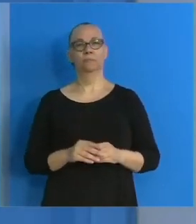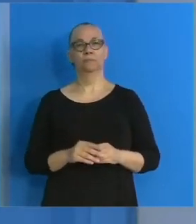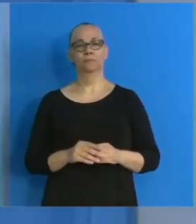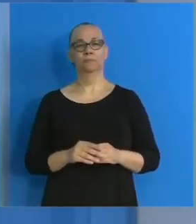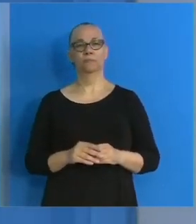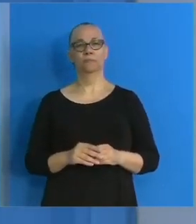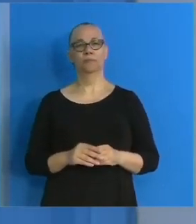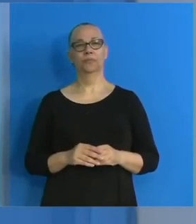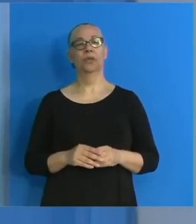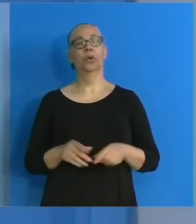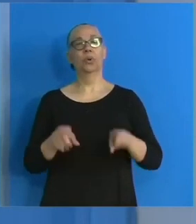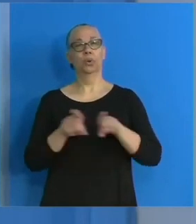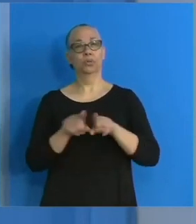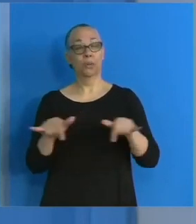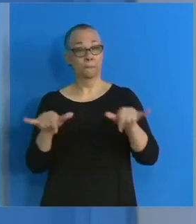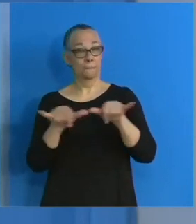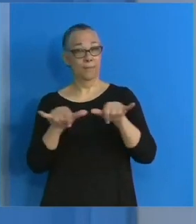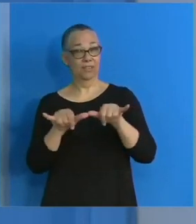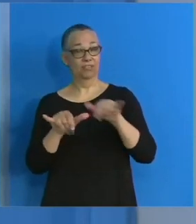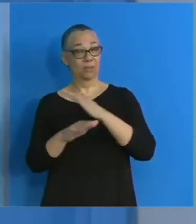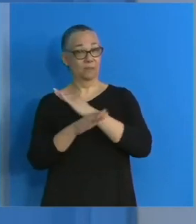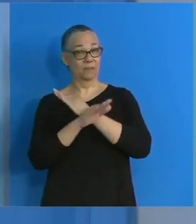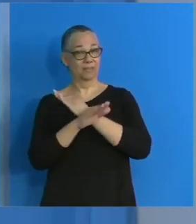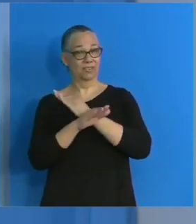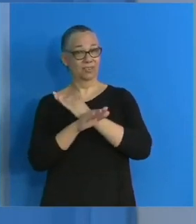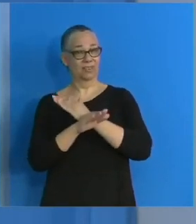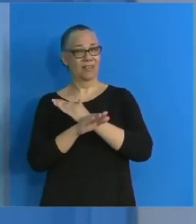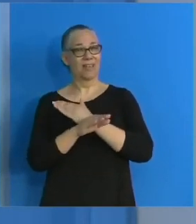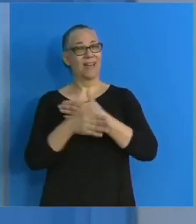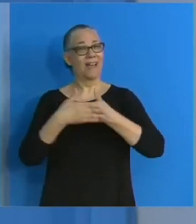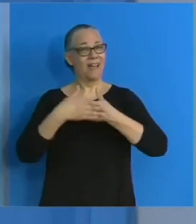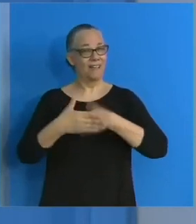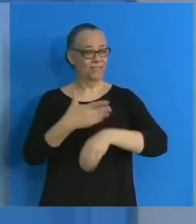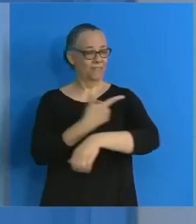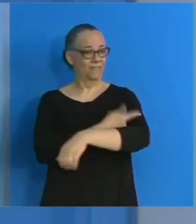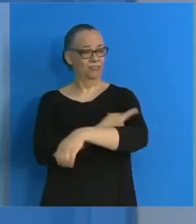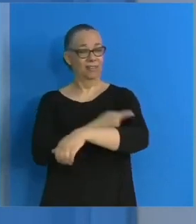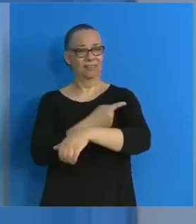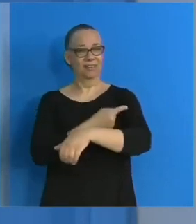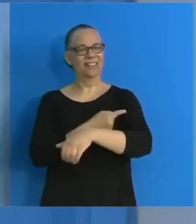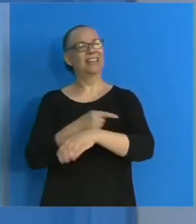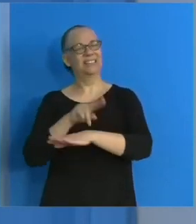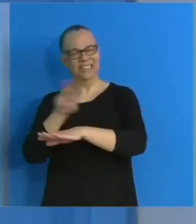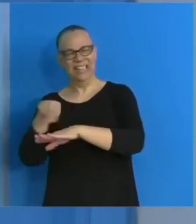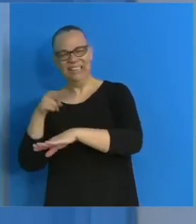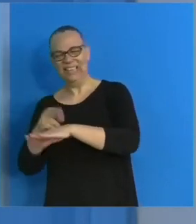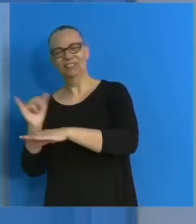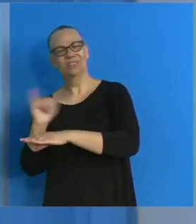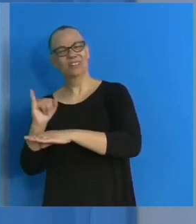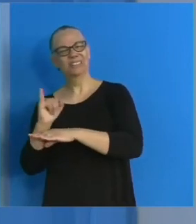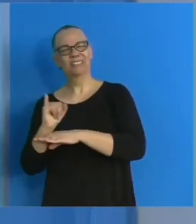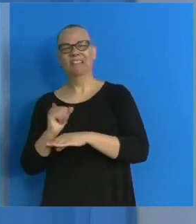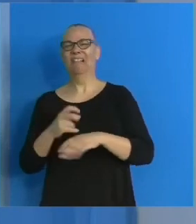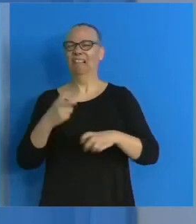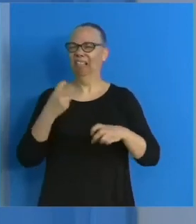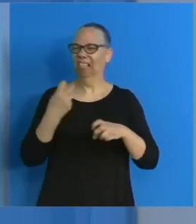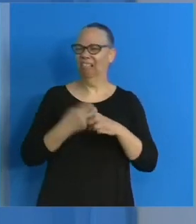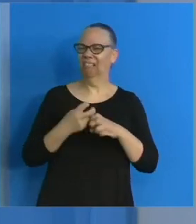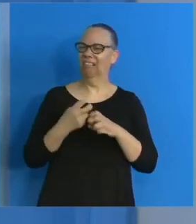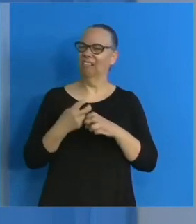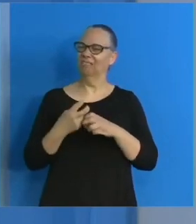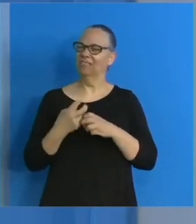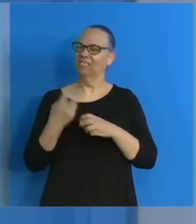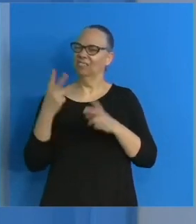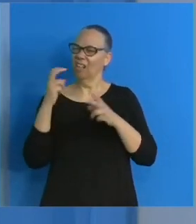that measuring protection offered after vaccination and natural infections can be quite complex. The commonly